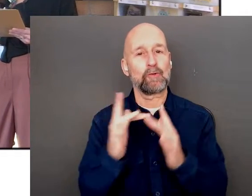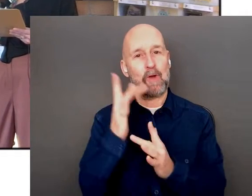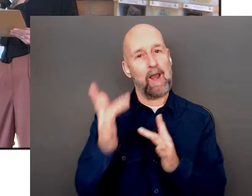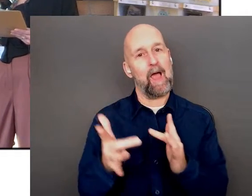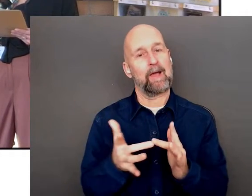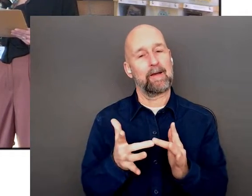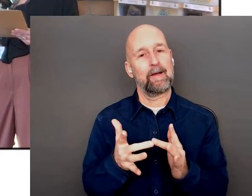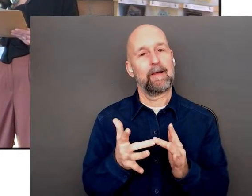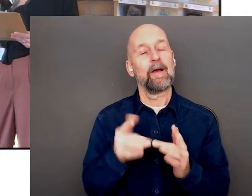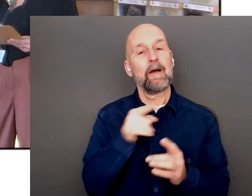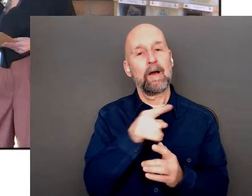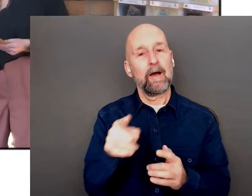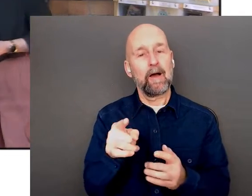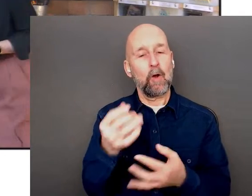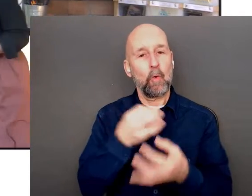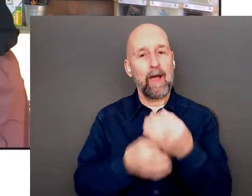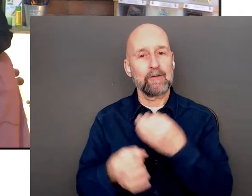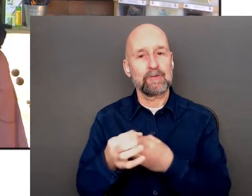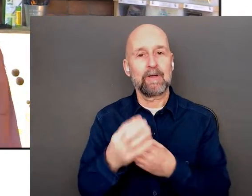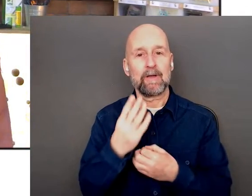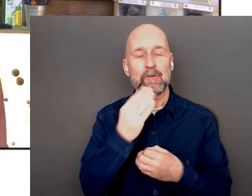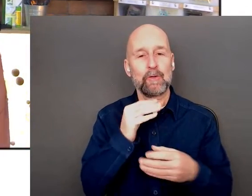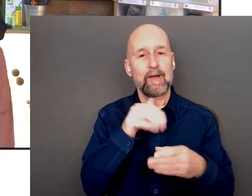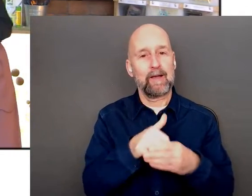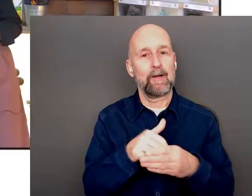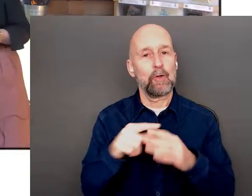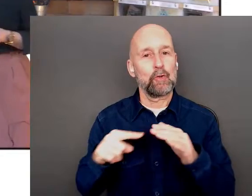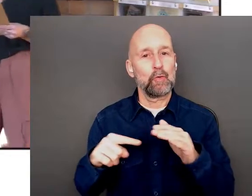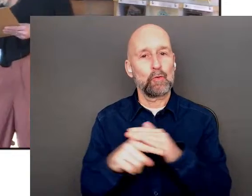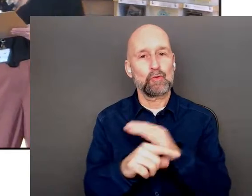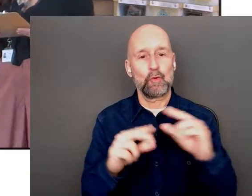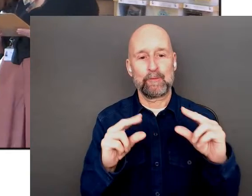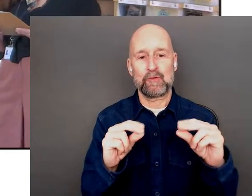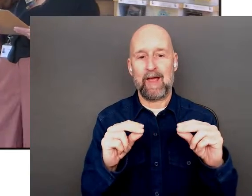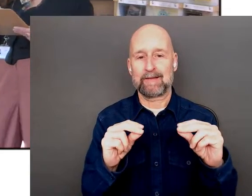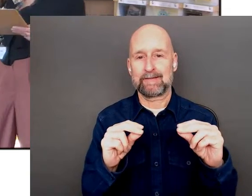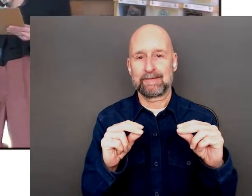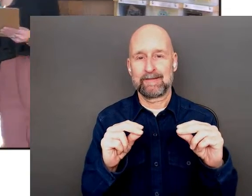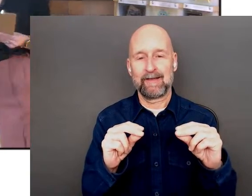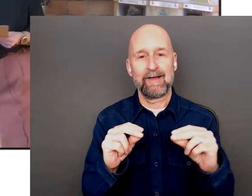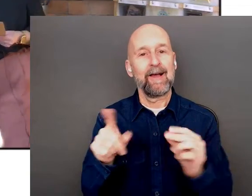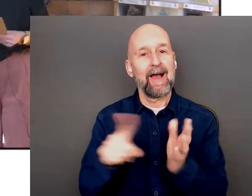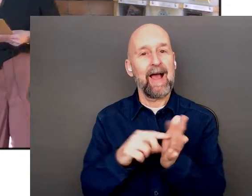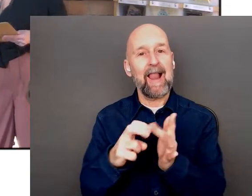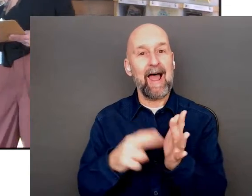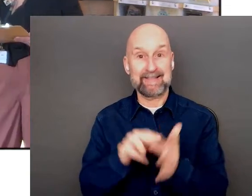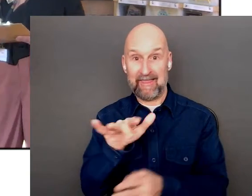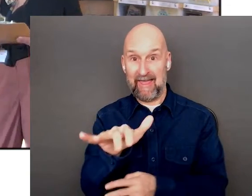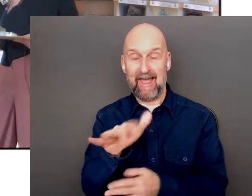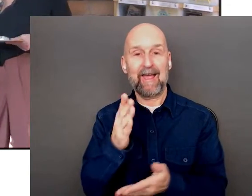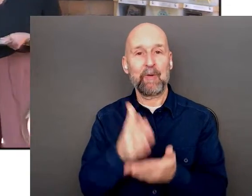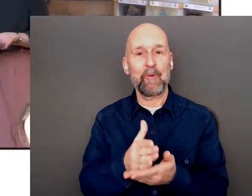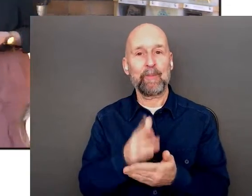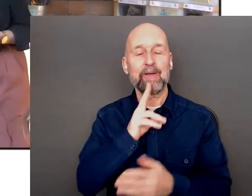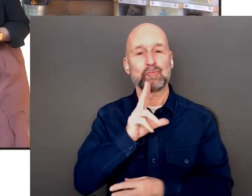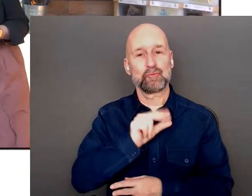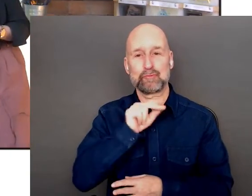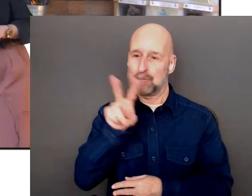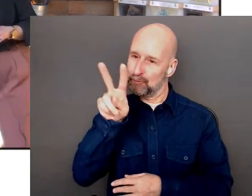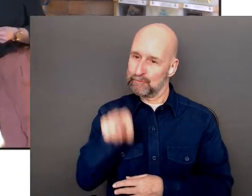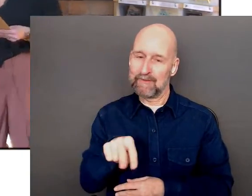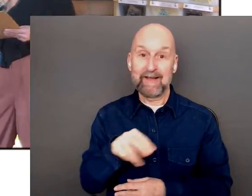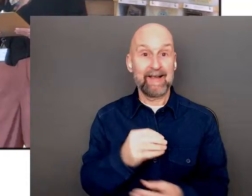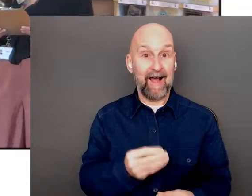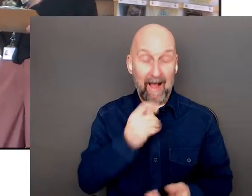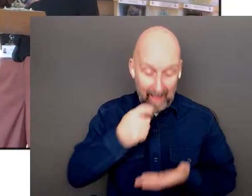questions in the YouTube chat. Lautim, right there, will be your voice in the room today who's having lunch. That's why I'm